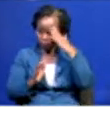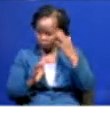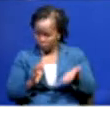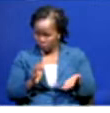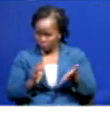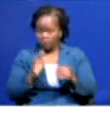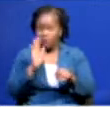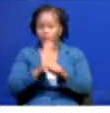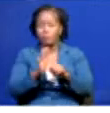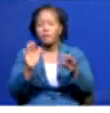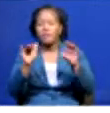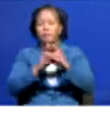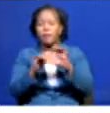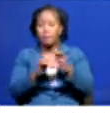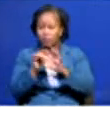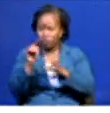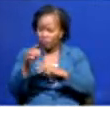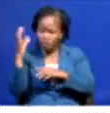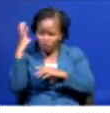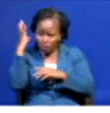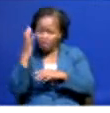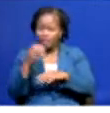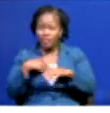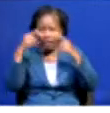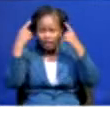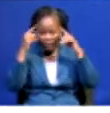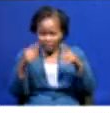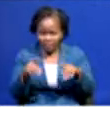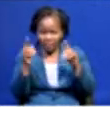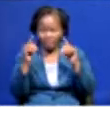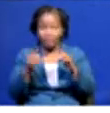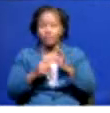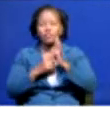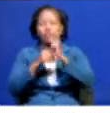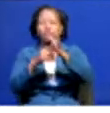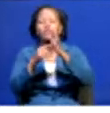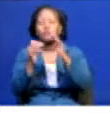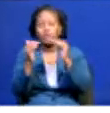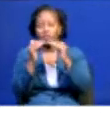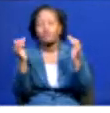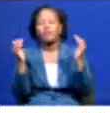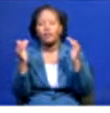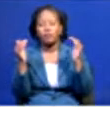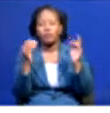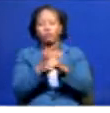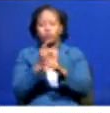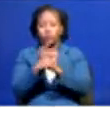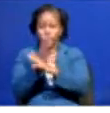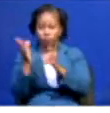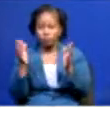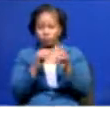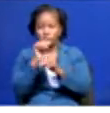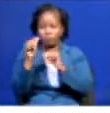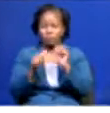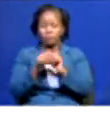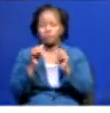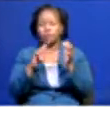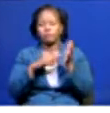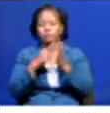alumni of this college have succeeded to demonstrate high levels of high